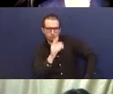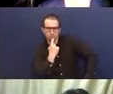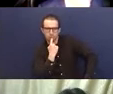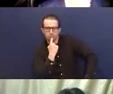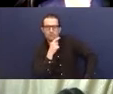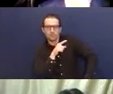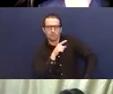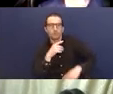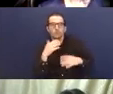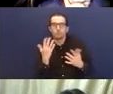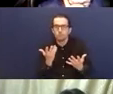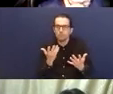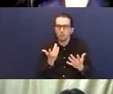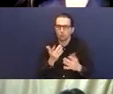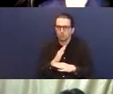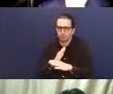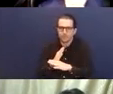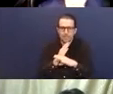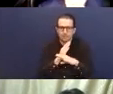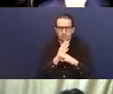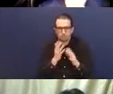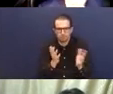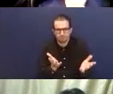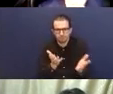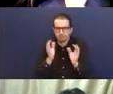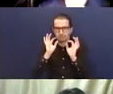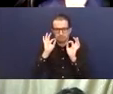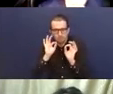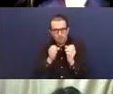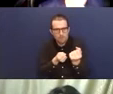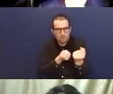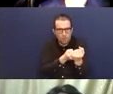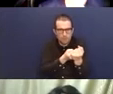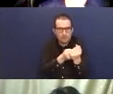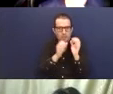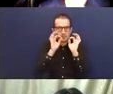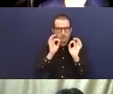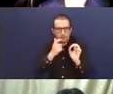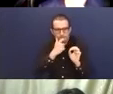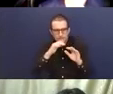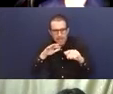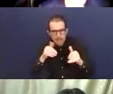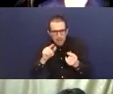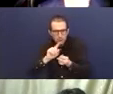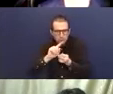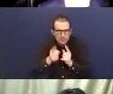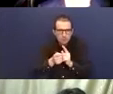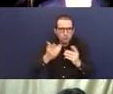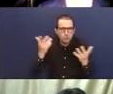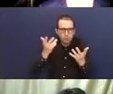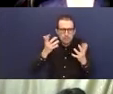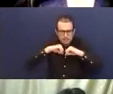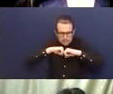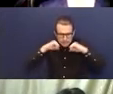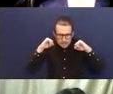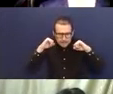Gaining an understanding of these aspects, particularly for those working at grassroots levels, to better understand the